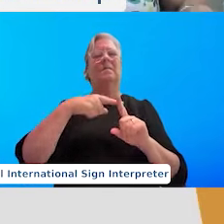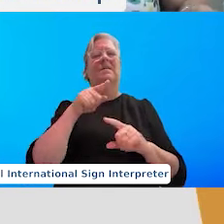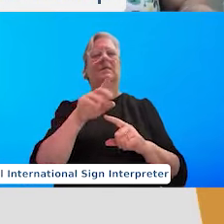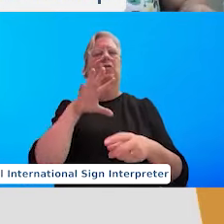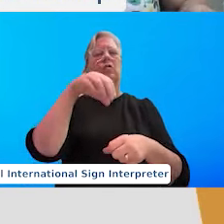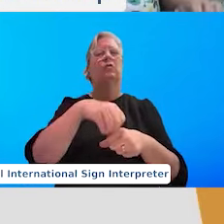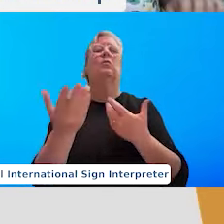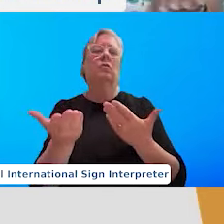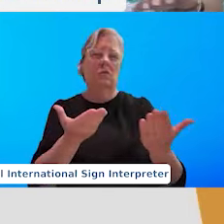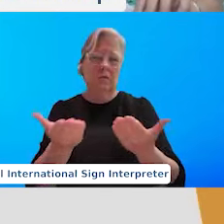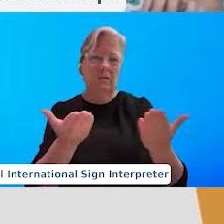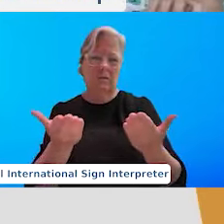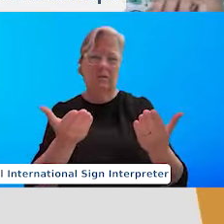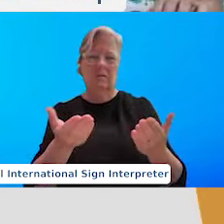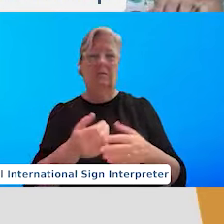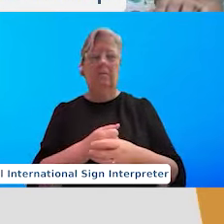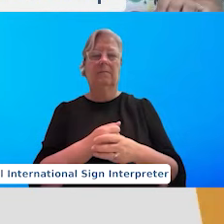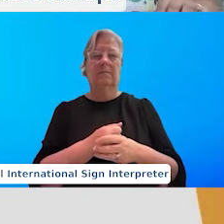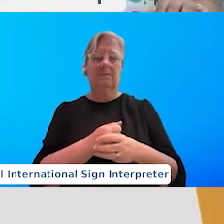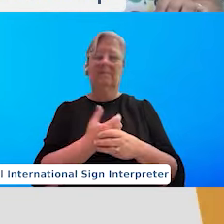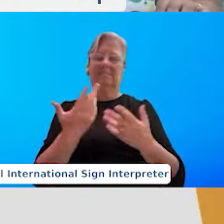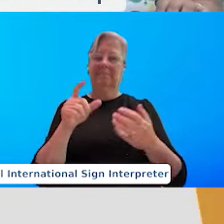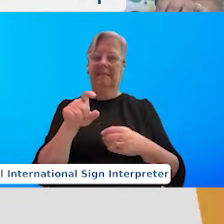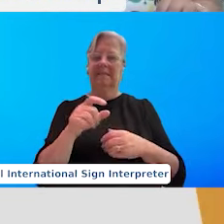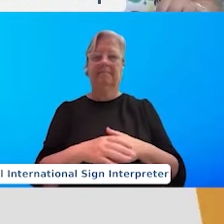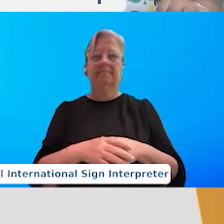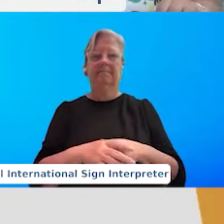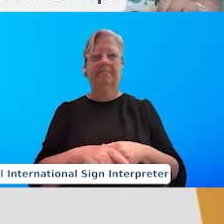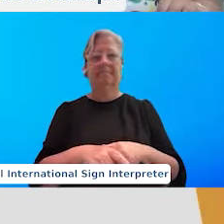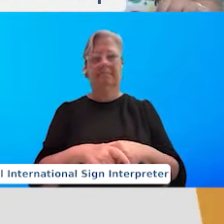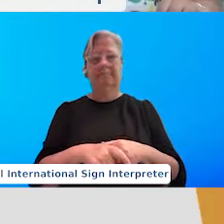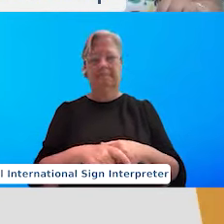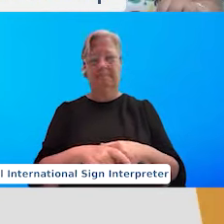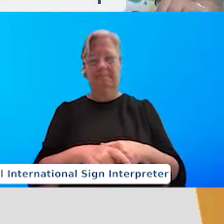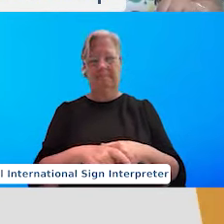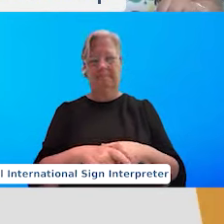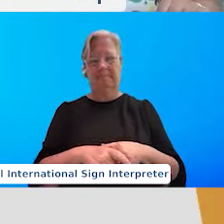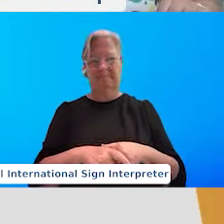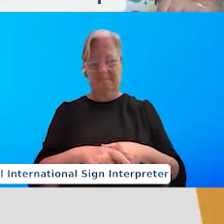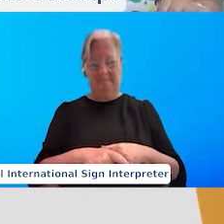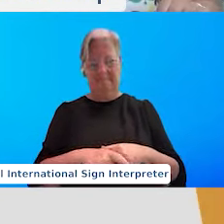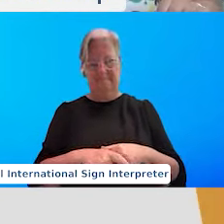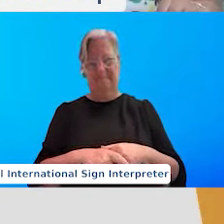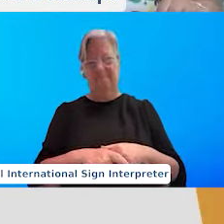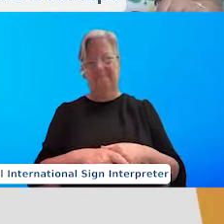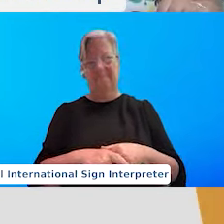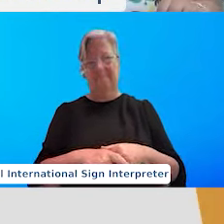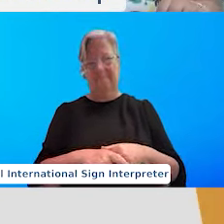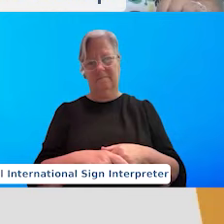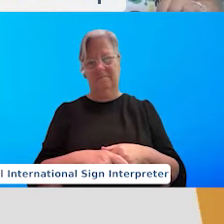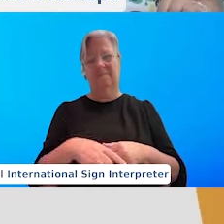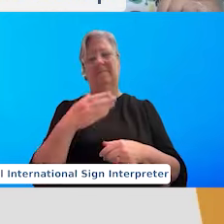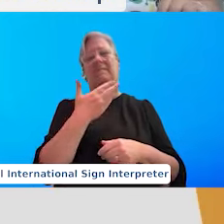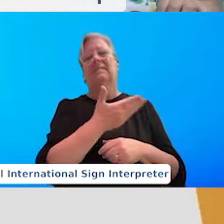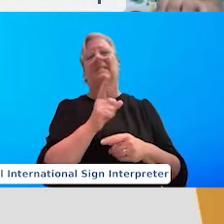as well as the wider community. And indeed, one of our biggest focus is advocacy